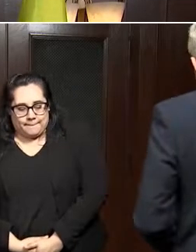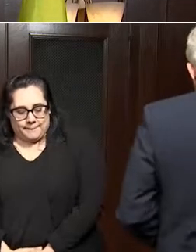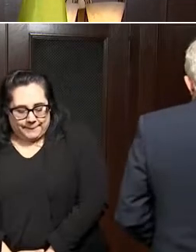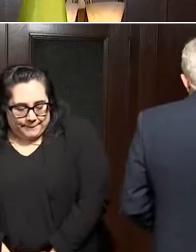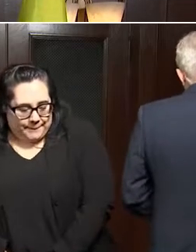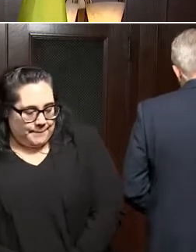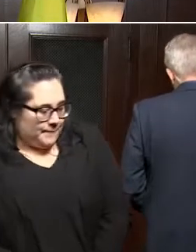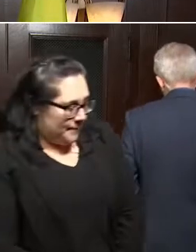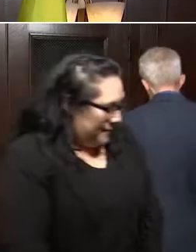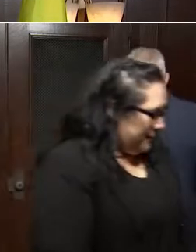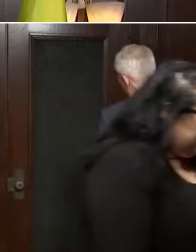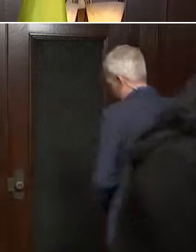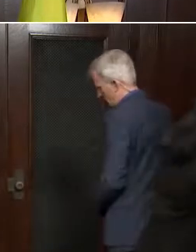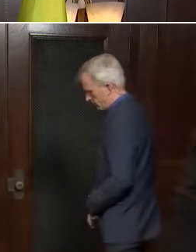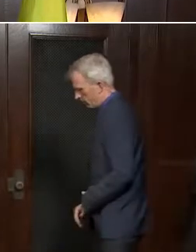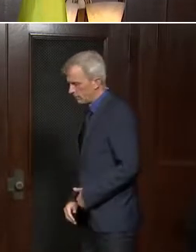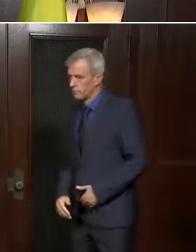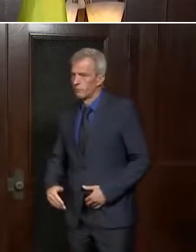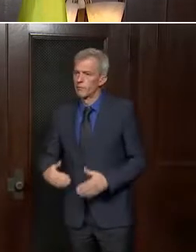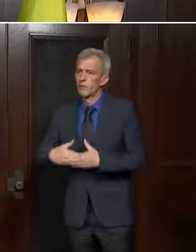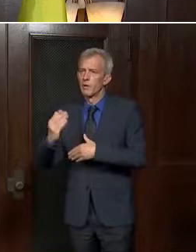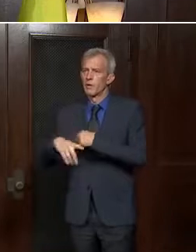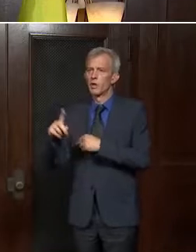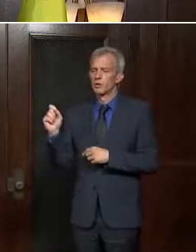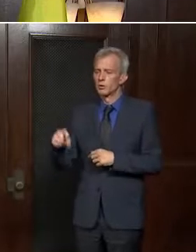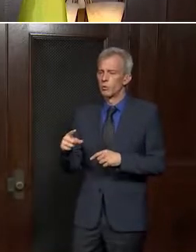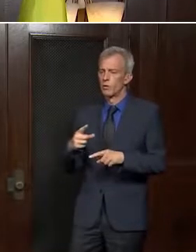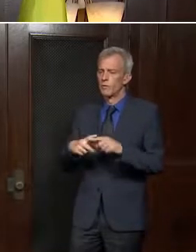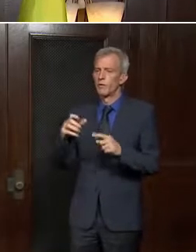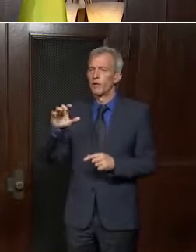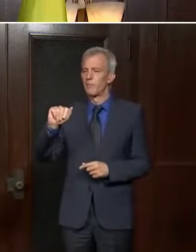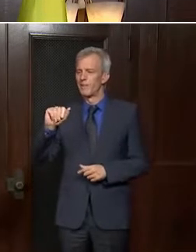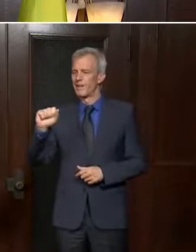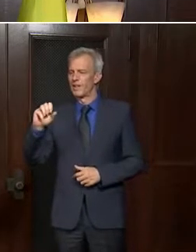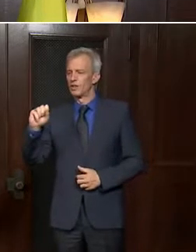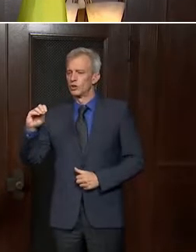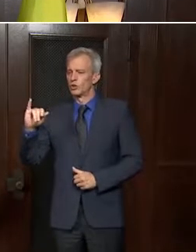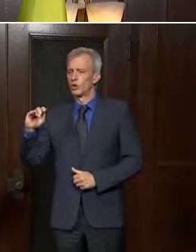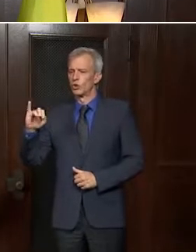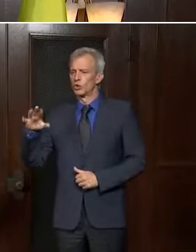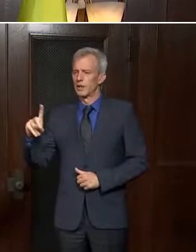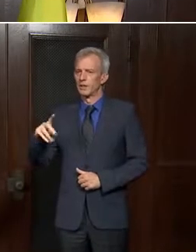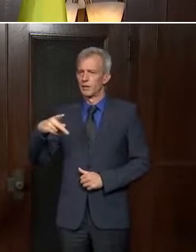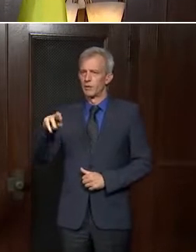Our next question comes from the line of Chris Weber from Associated Press. Hey, Chris. Go ahead.